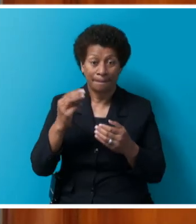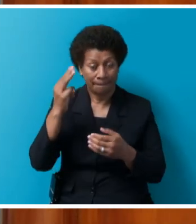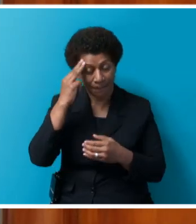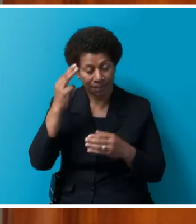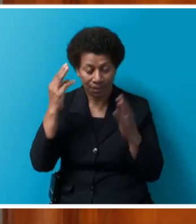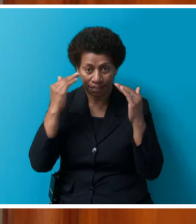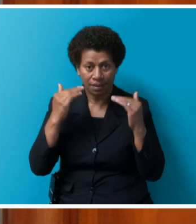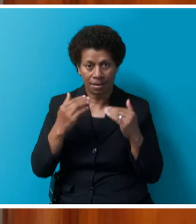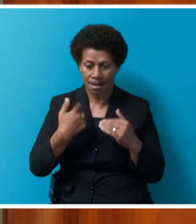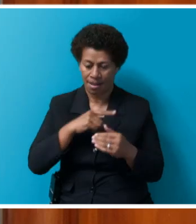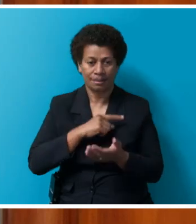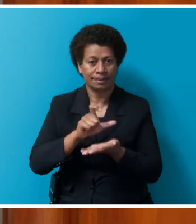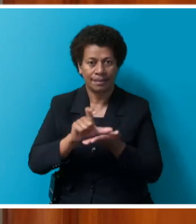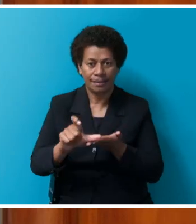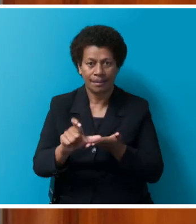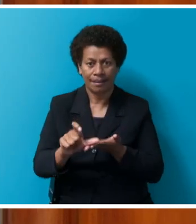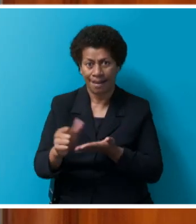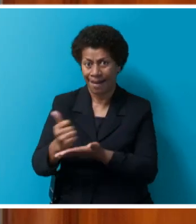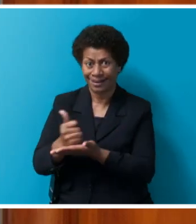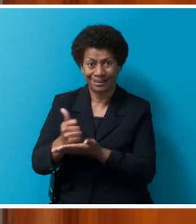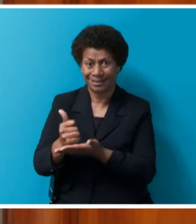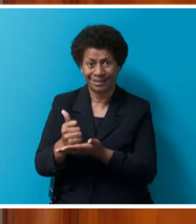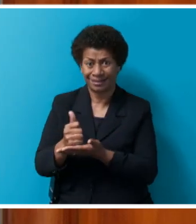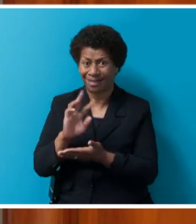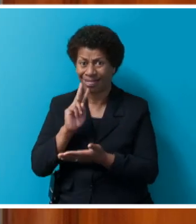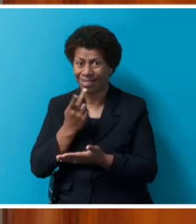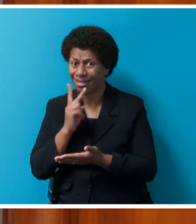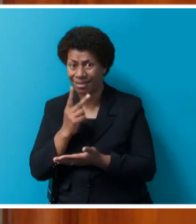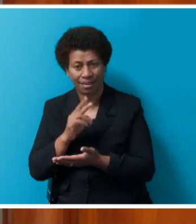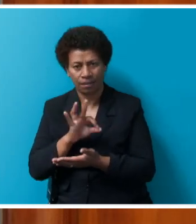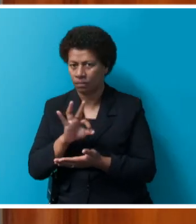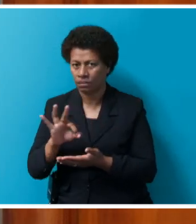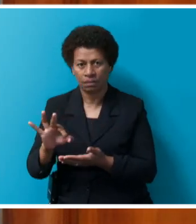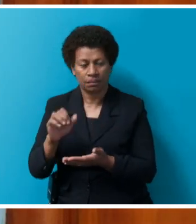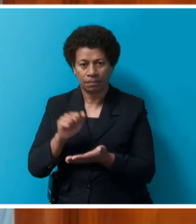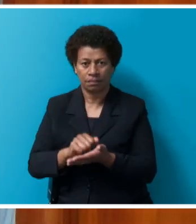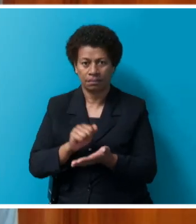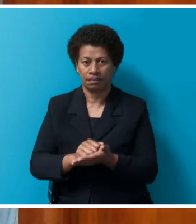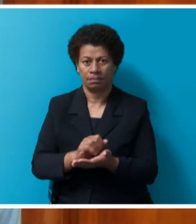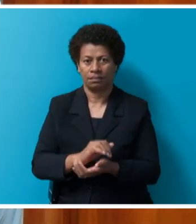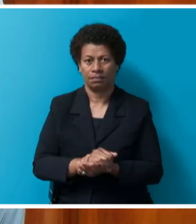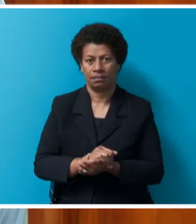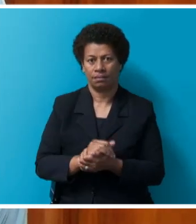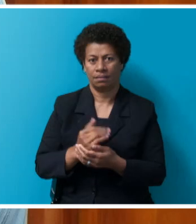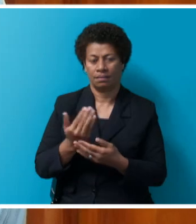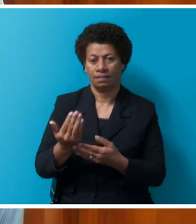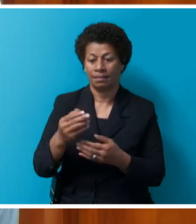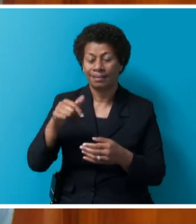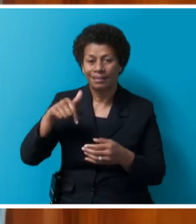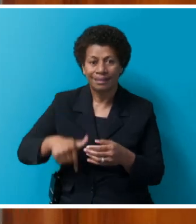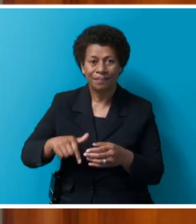Such actions have no place in our discourse, especially concerning an event of such deep cultural and